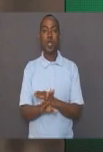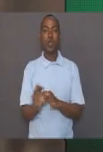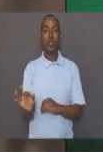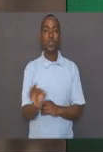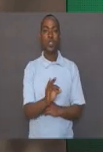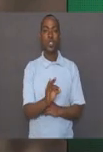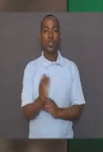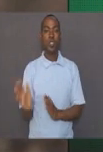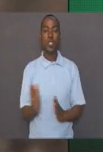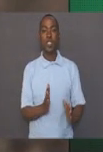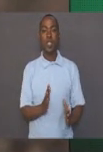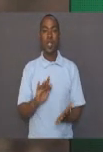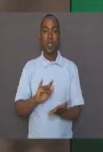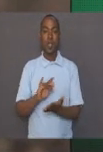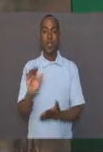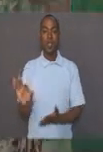medicinal plants,